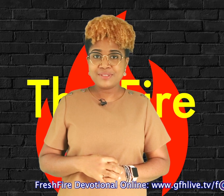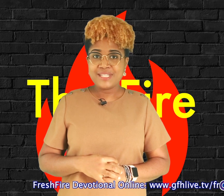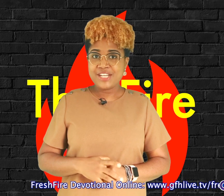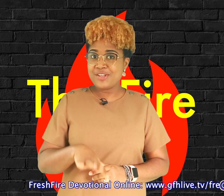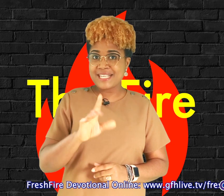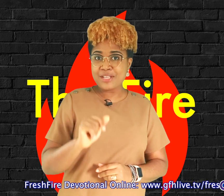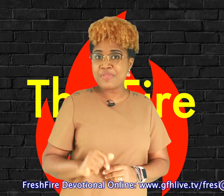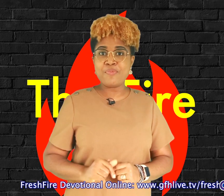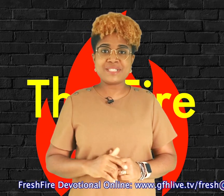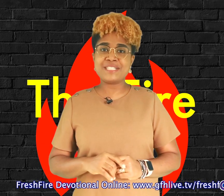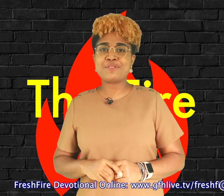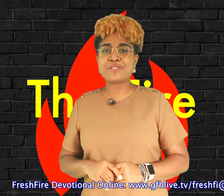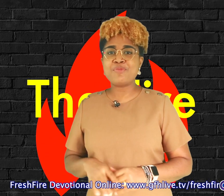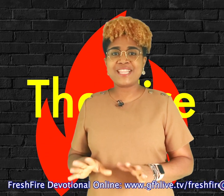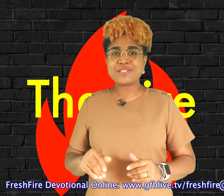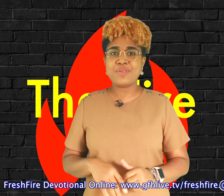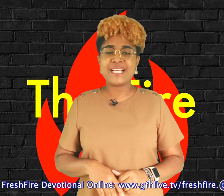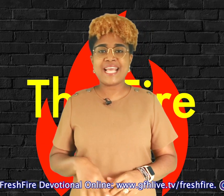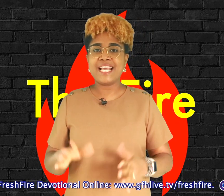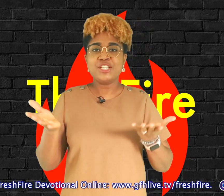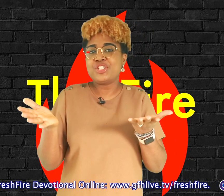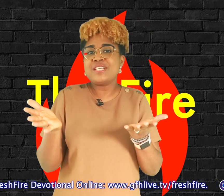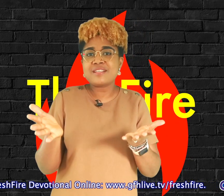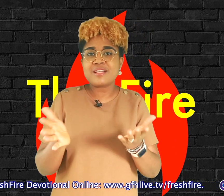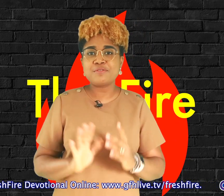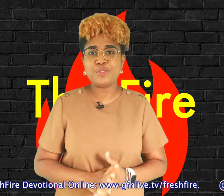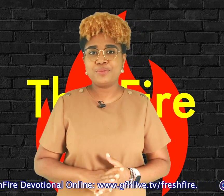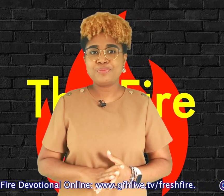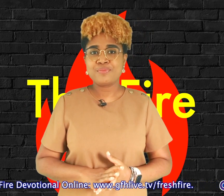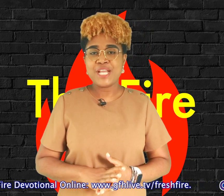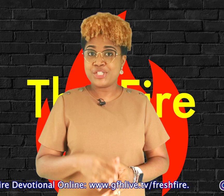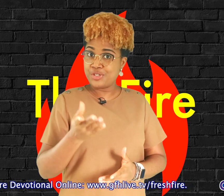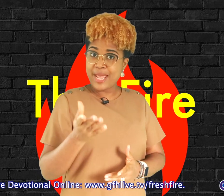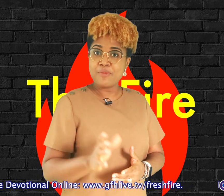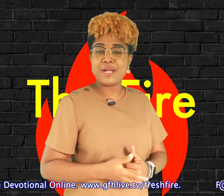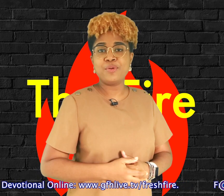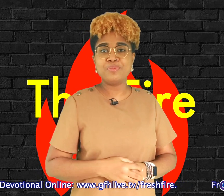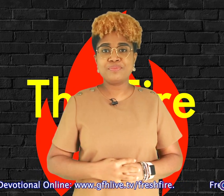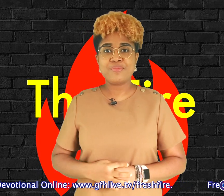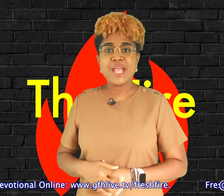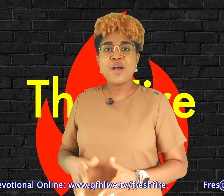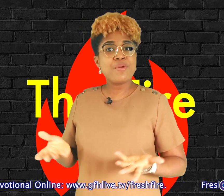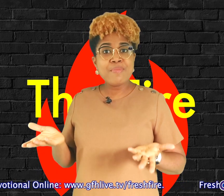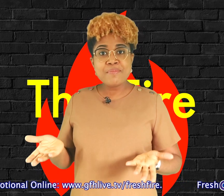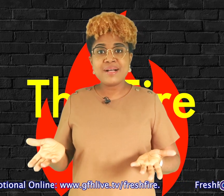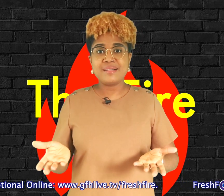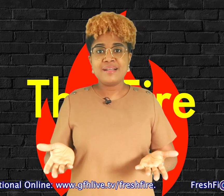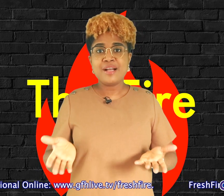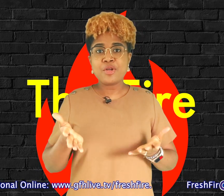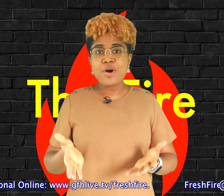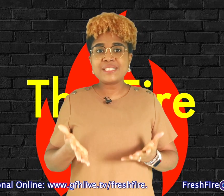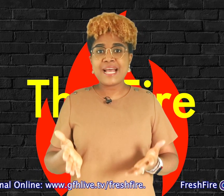worship? Did you say something positive to someone this week, like Jesus loves you? Did you help at home?